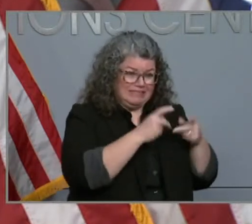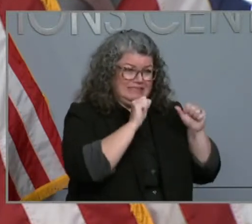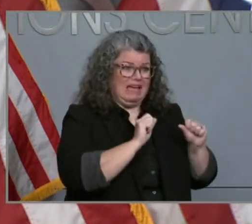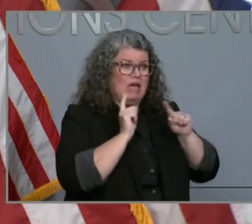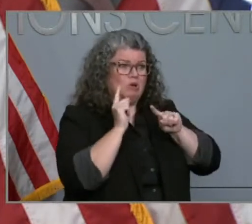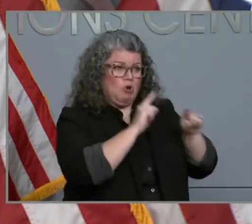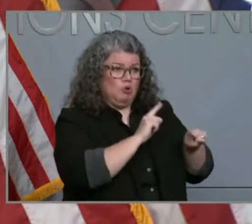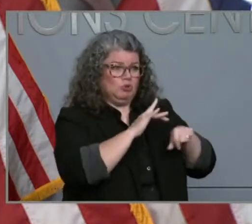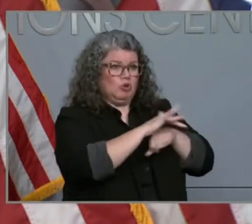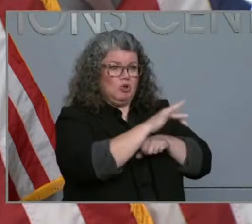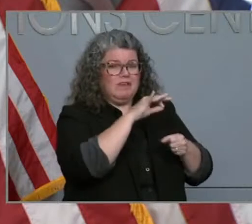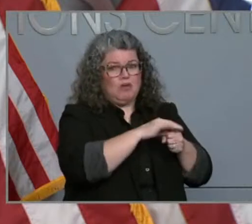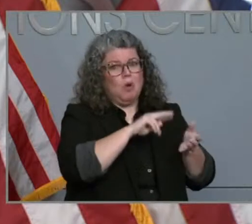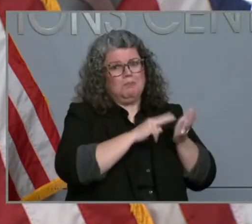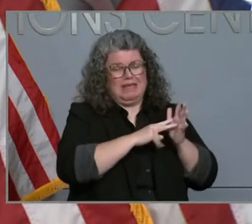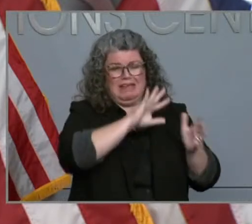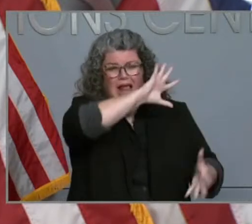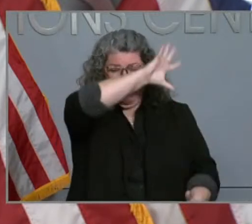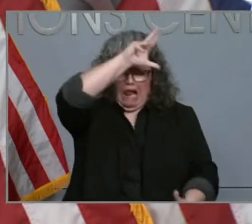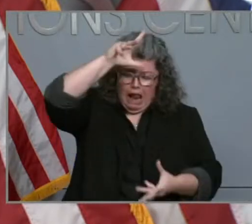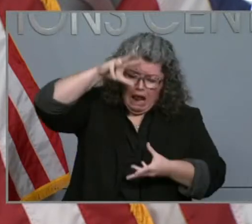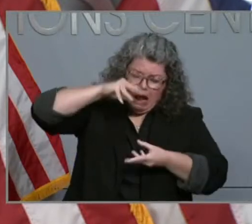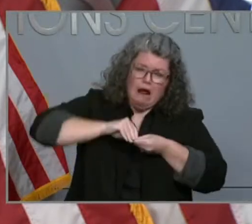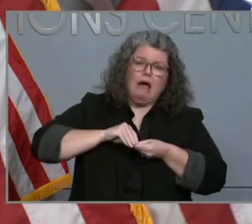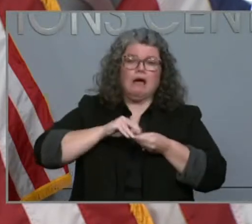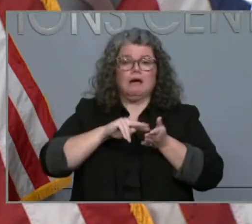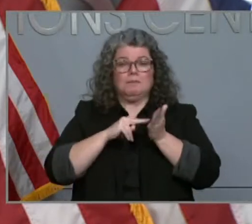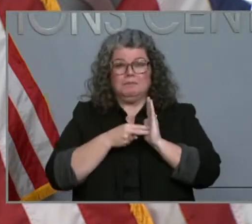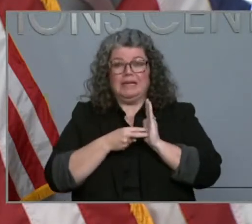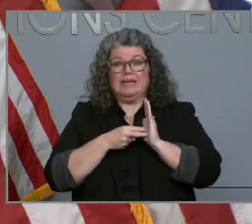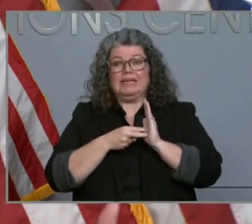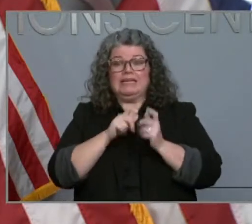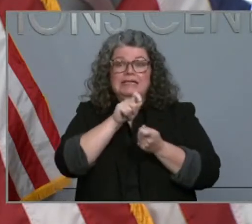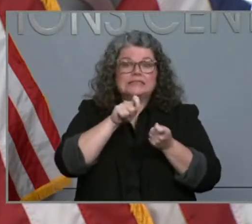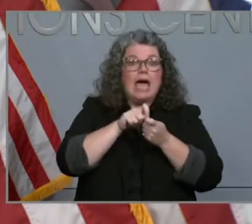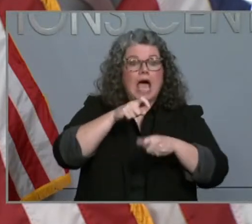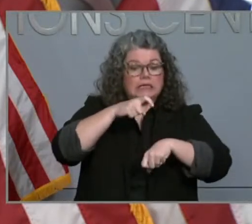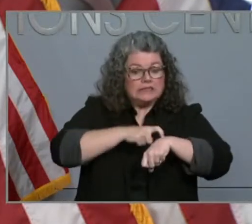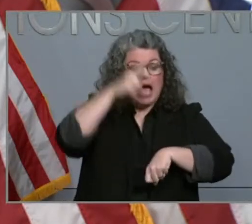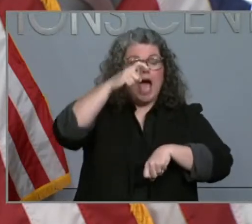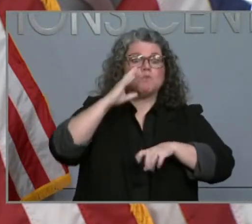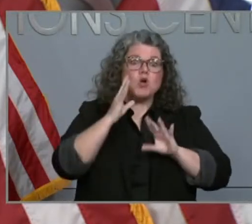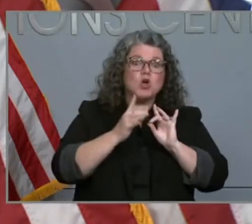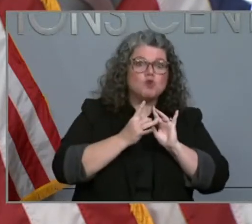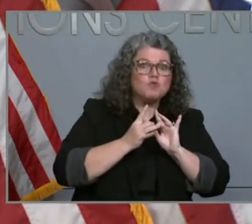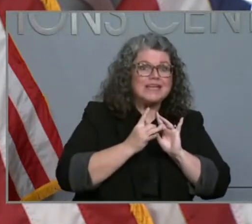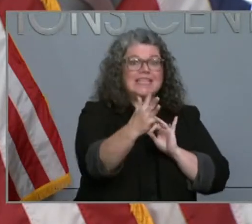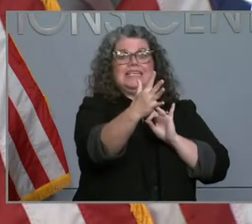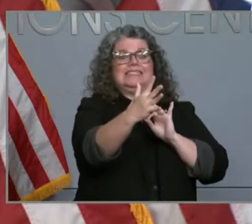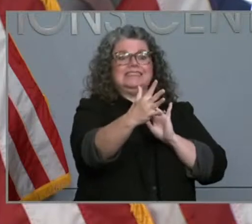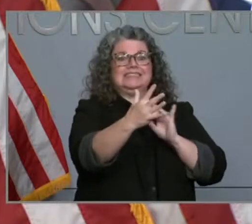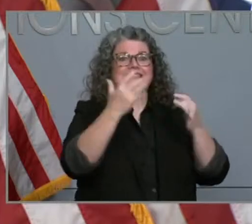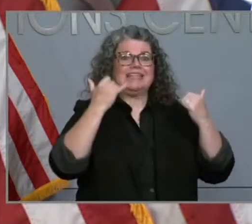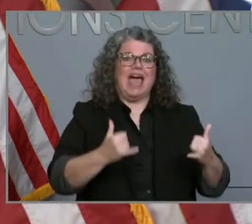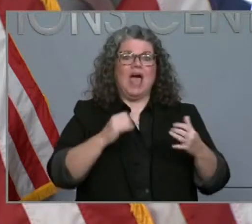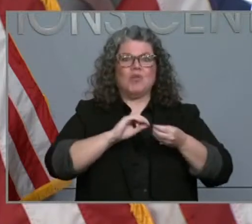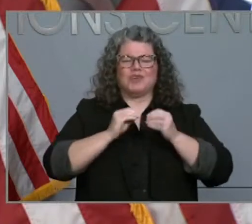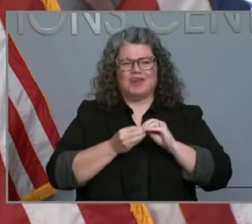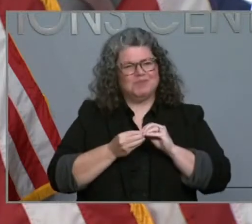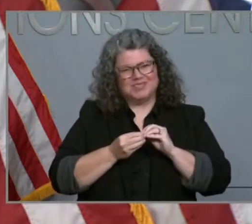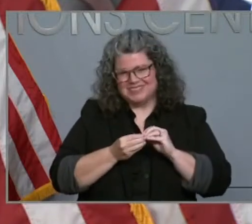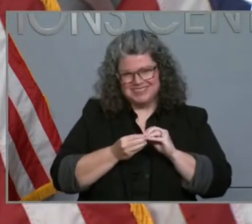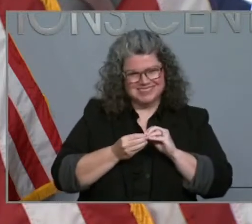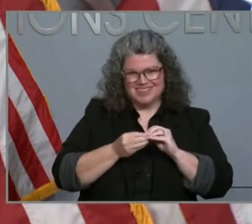just going to take some time. So there will not be a precise point where we say it's X time on the clock and all early